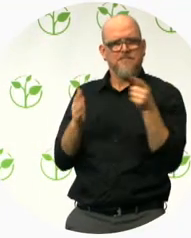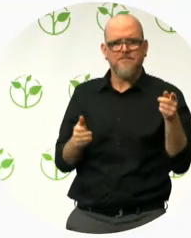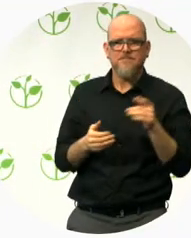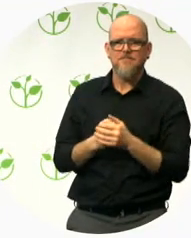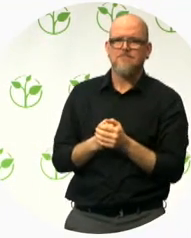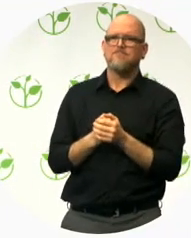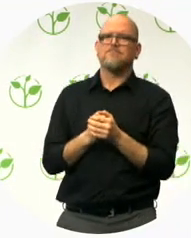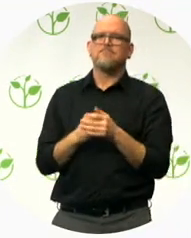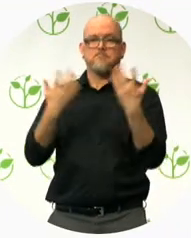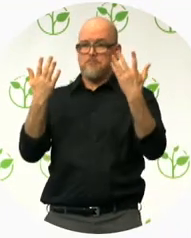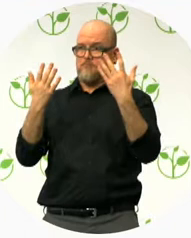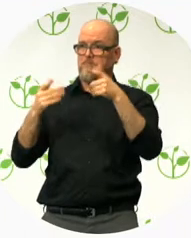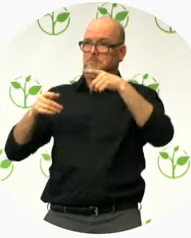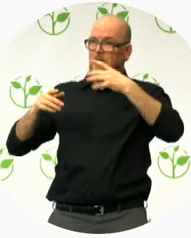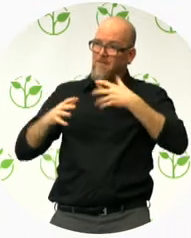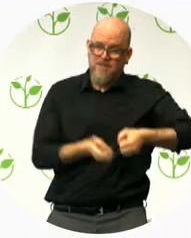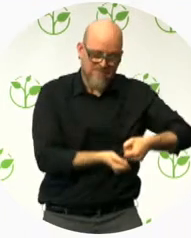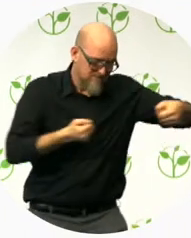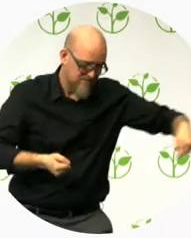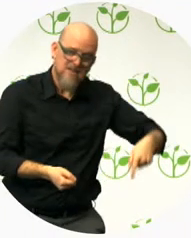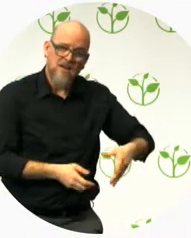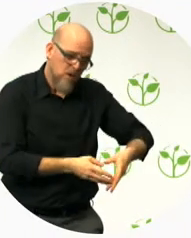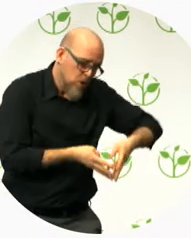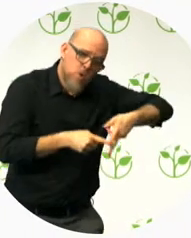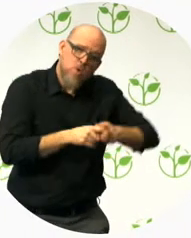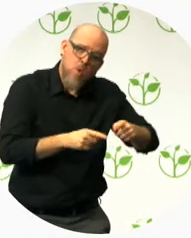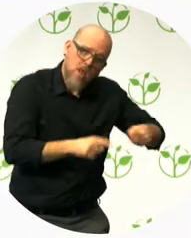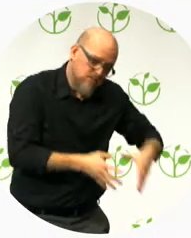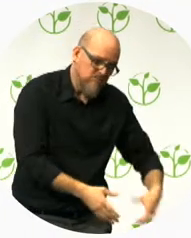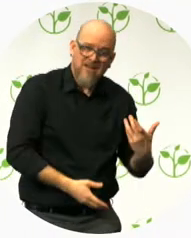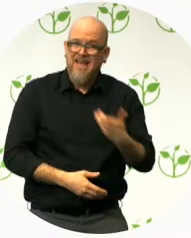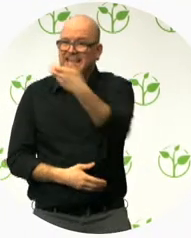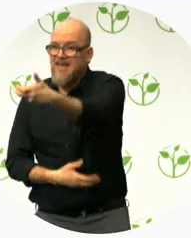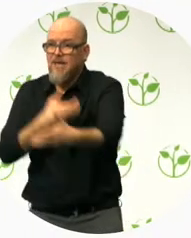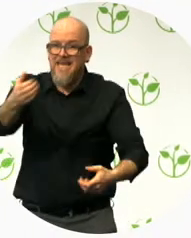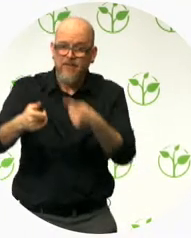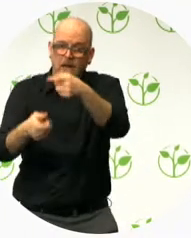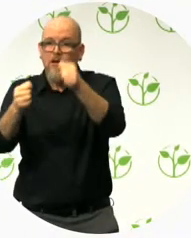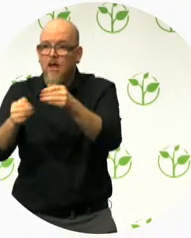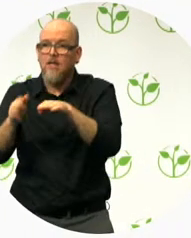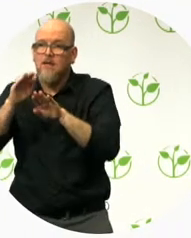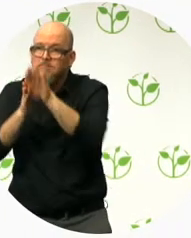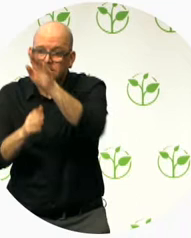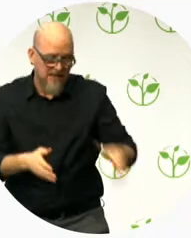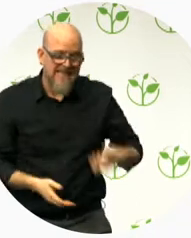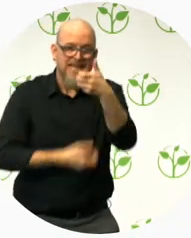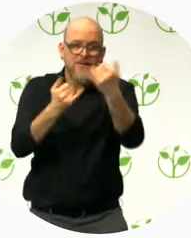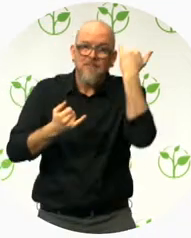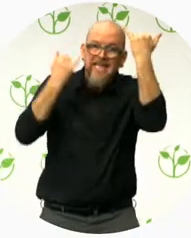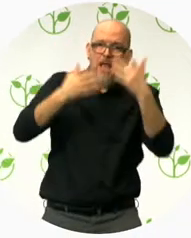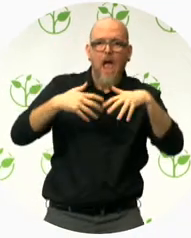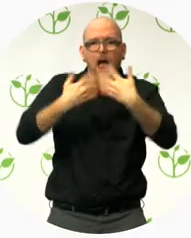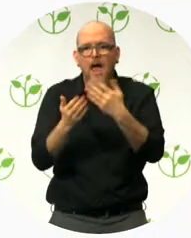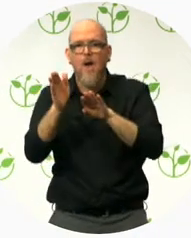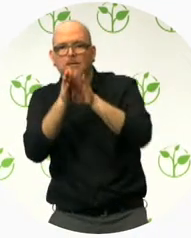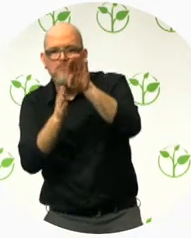good practices of promoting accessible urban development with the support of the Zero Project, by the way. Applause,